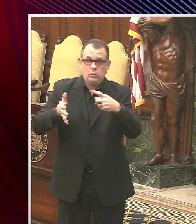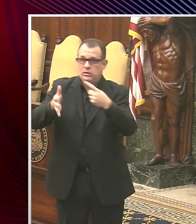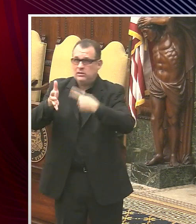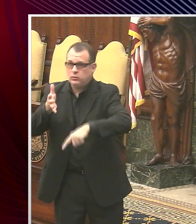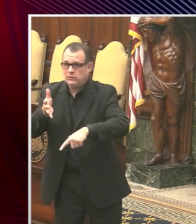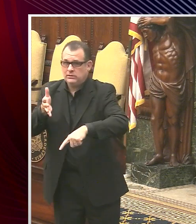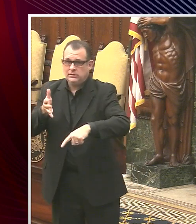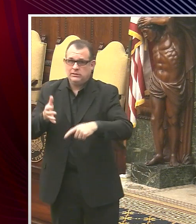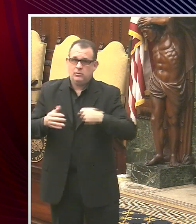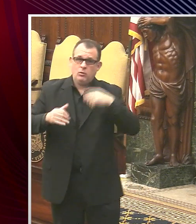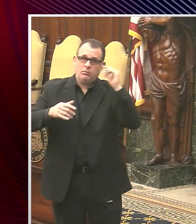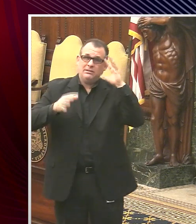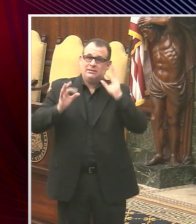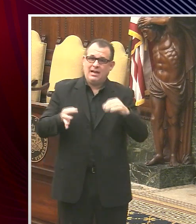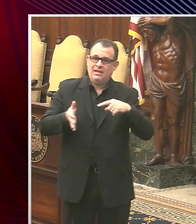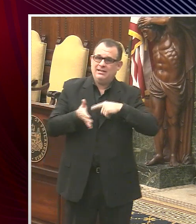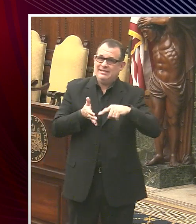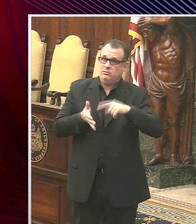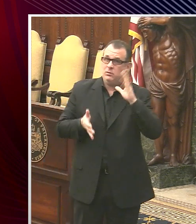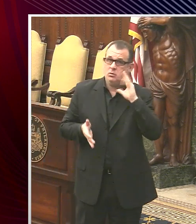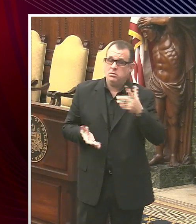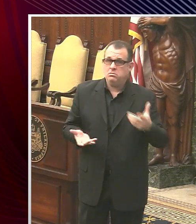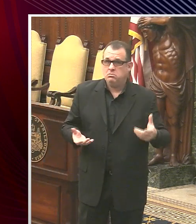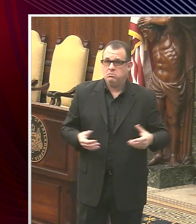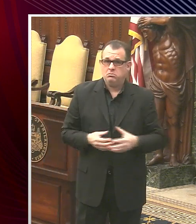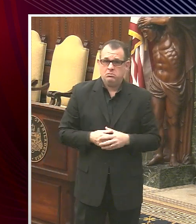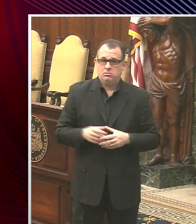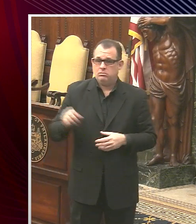of this week. Yes. Okay. All right. Thank you.